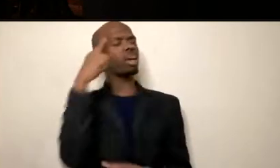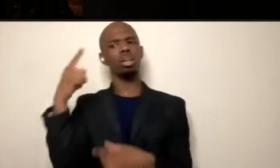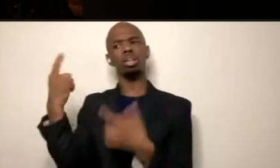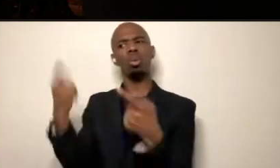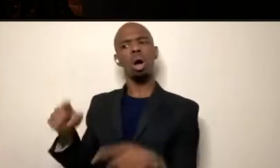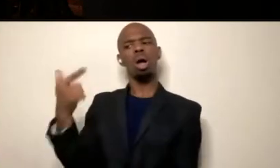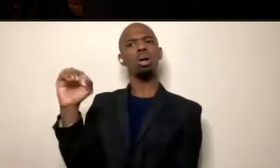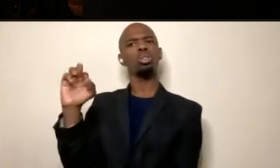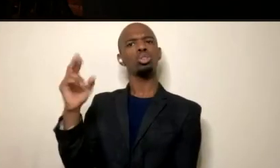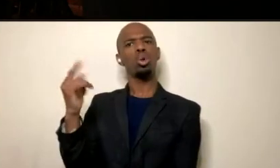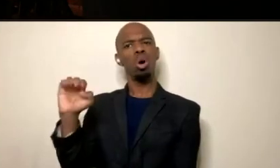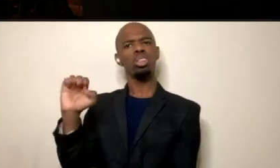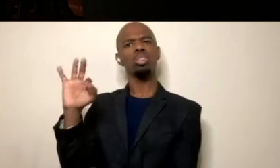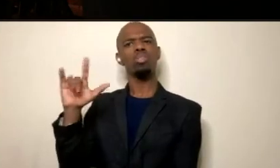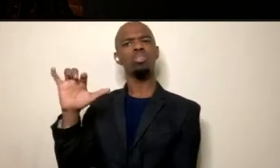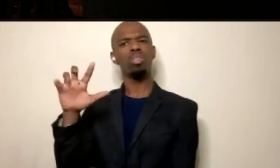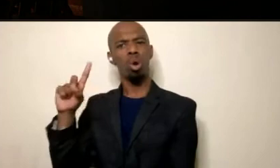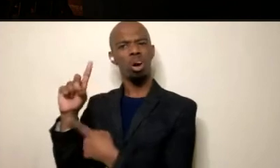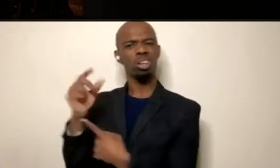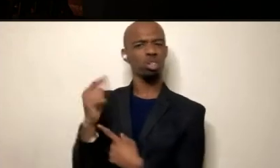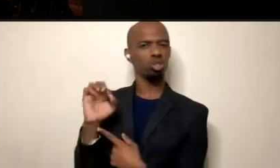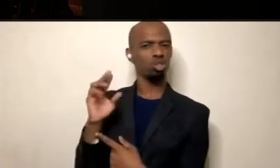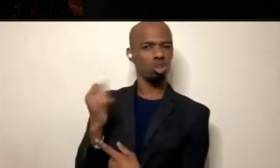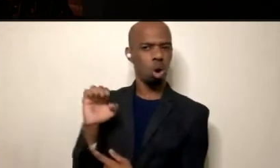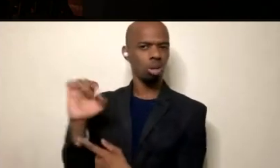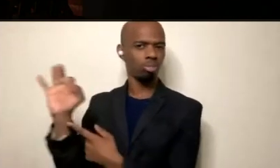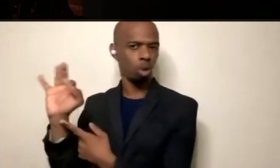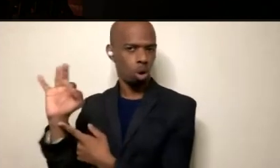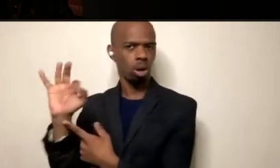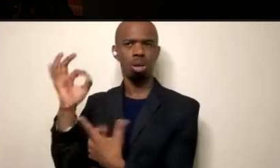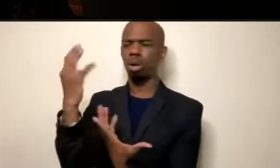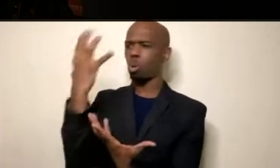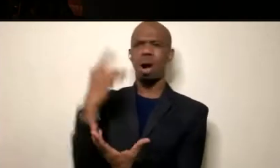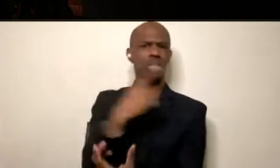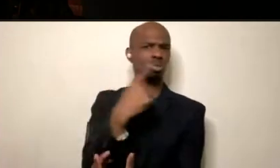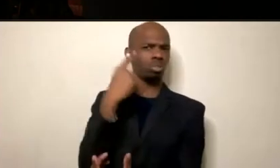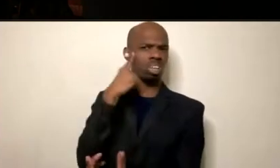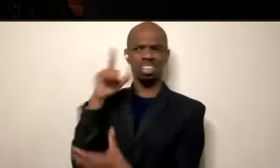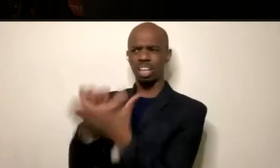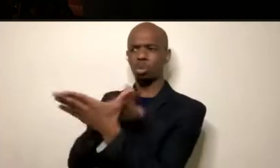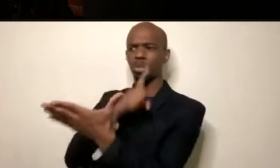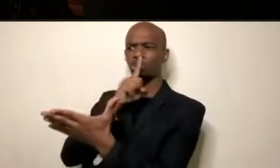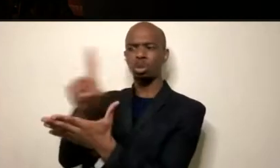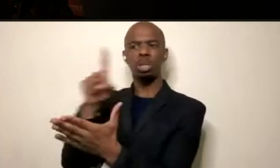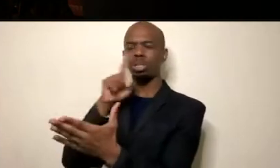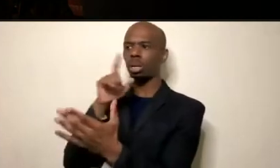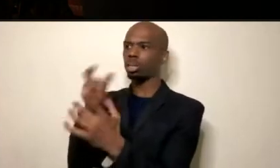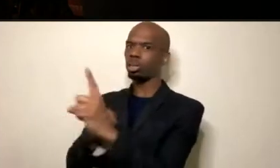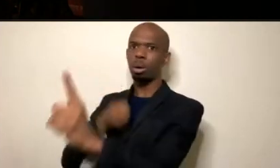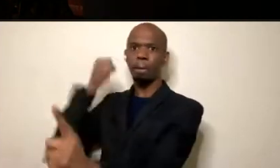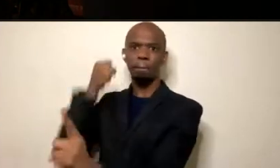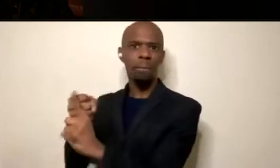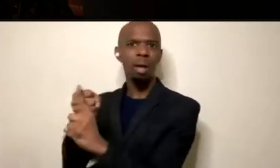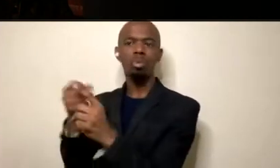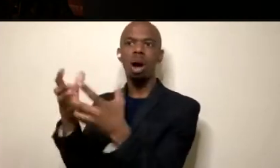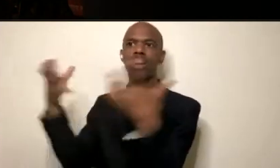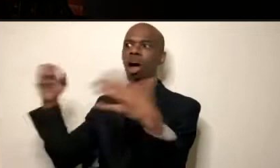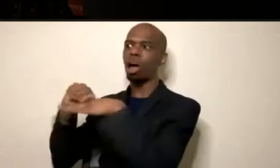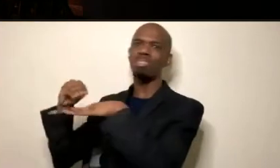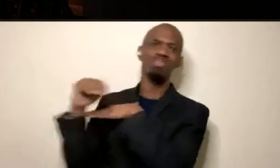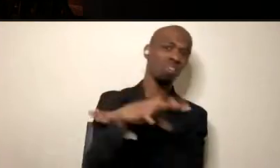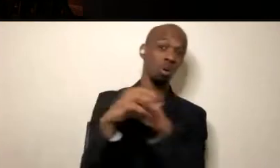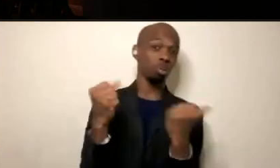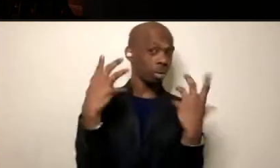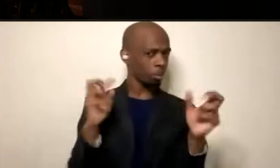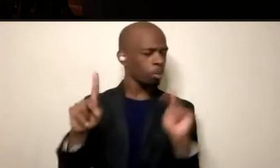so present? He said, because everybody was home. We all saw it. Remember the COVID was that? We all saw this, and our children are looking at us